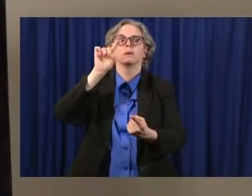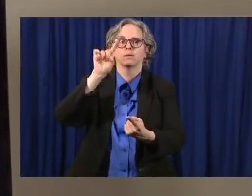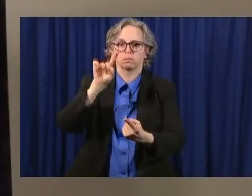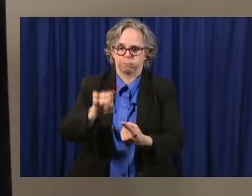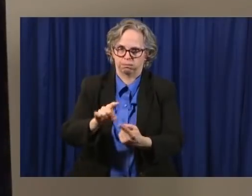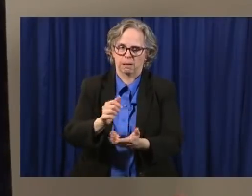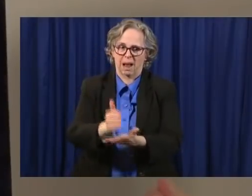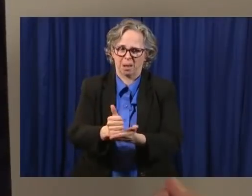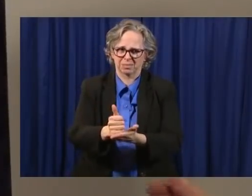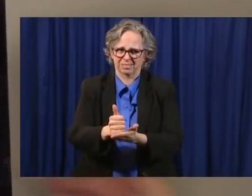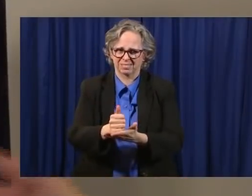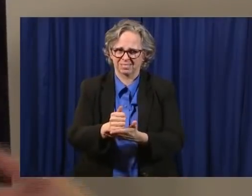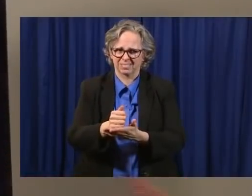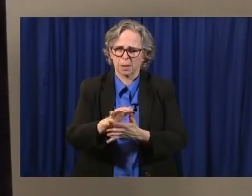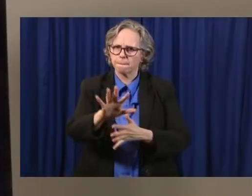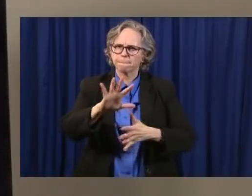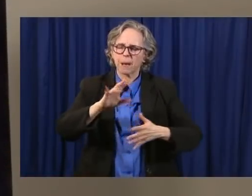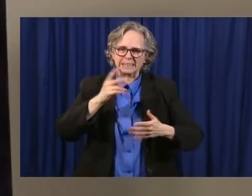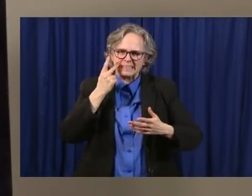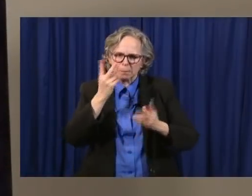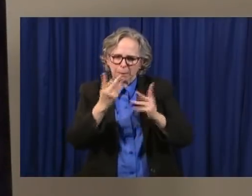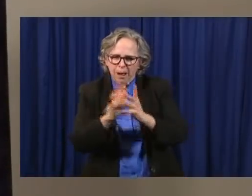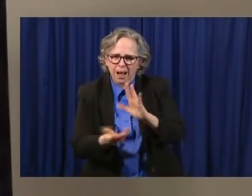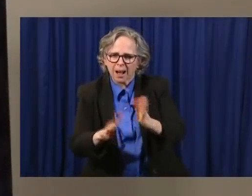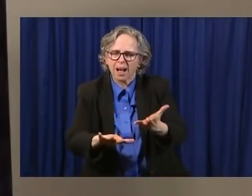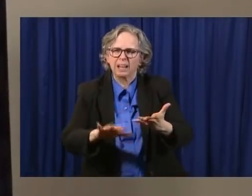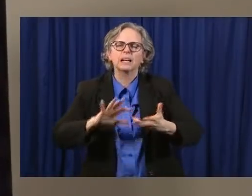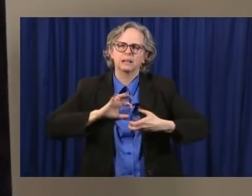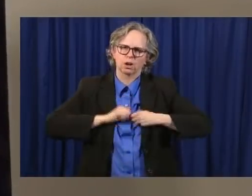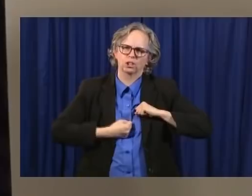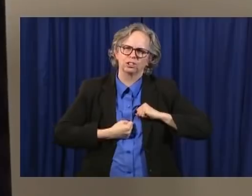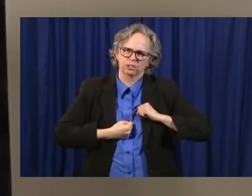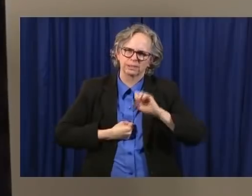and every one of these. Next slide, Eric.